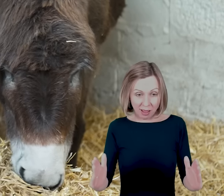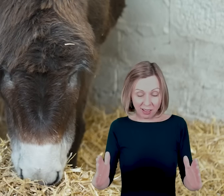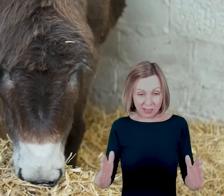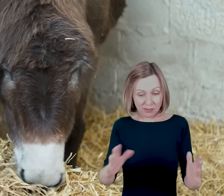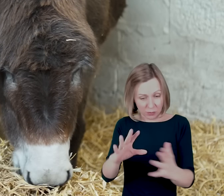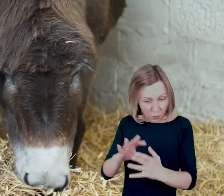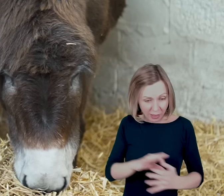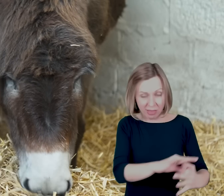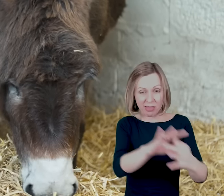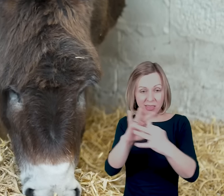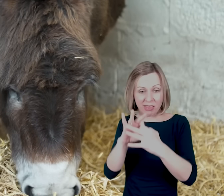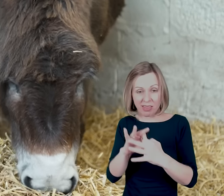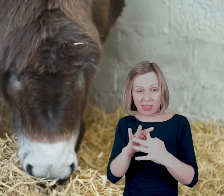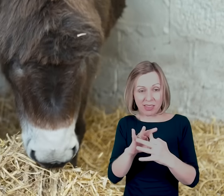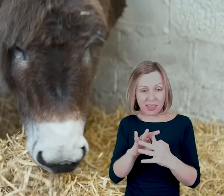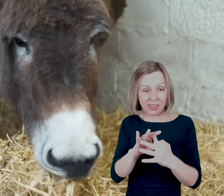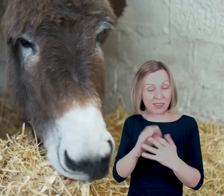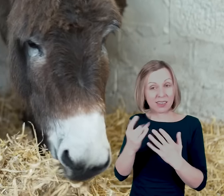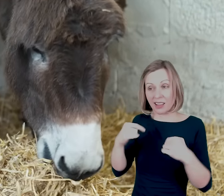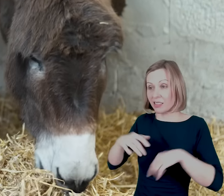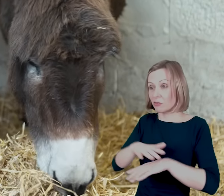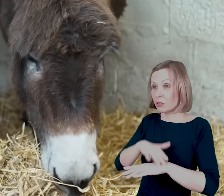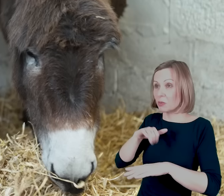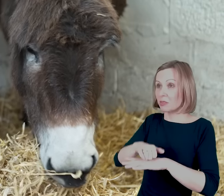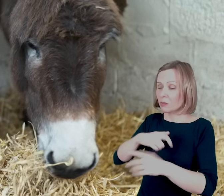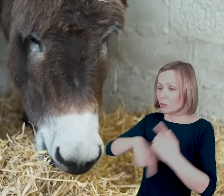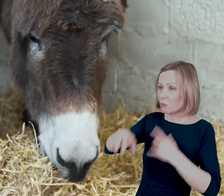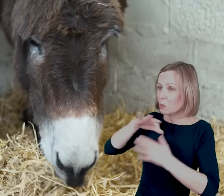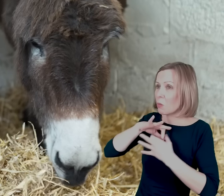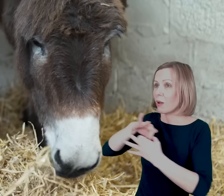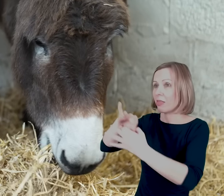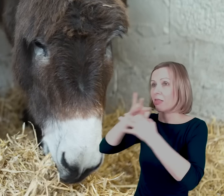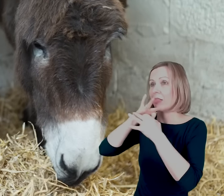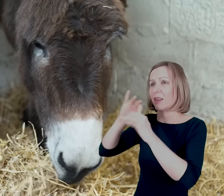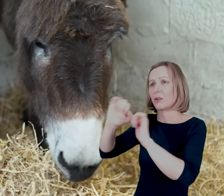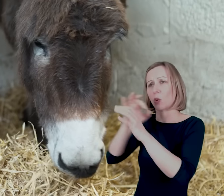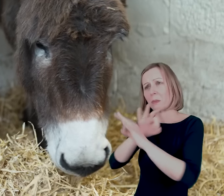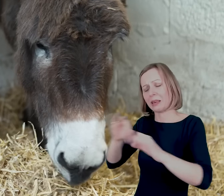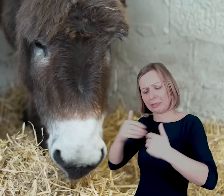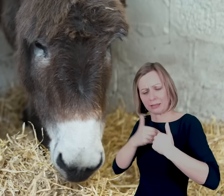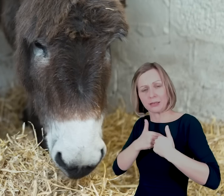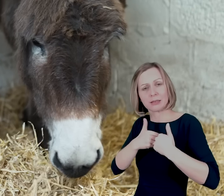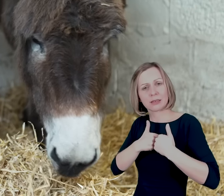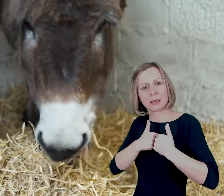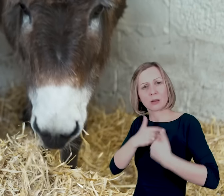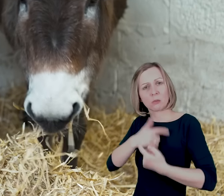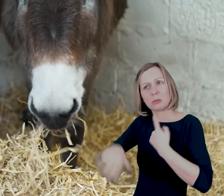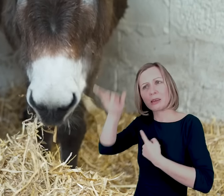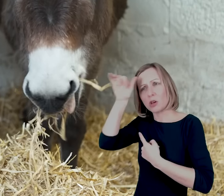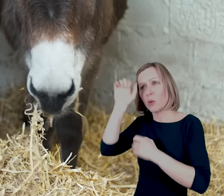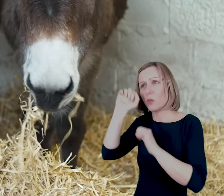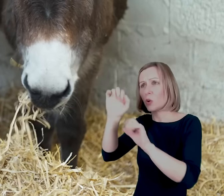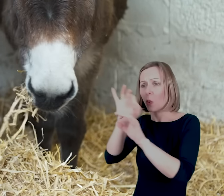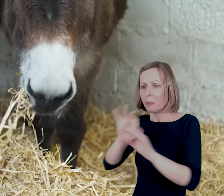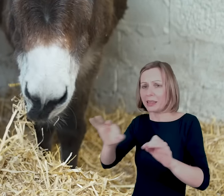dwell with us. Lord, this Christmas, may we dwell with you. May we carry your peace in our hearts. May